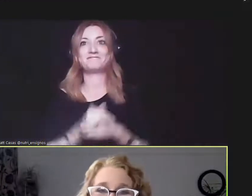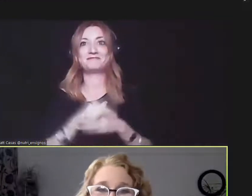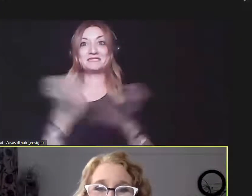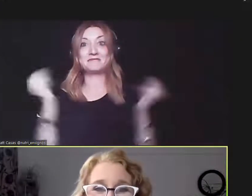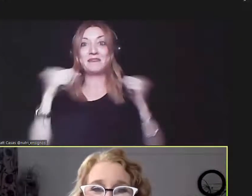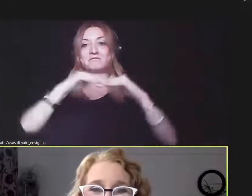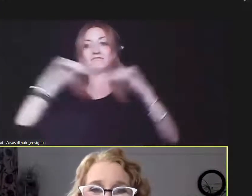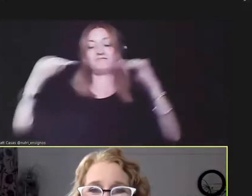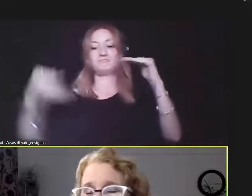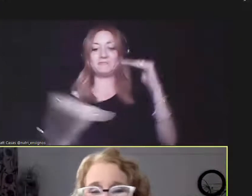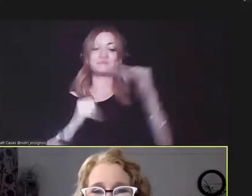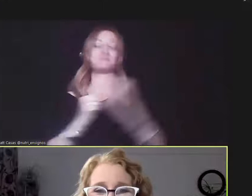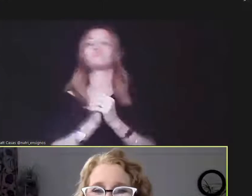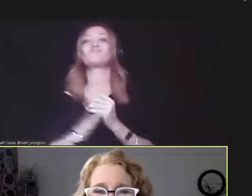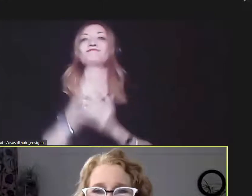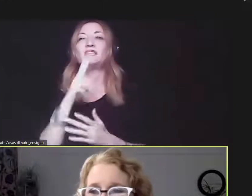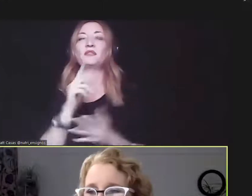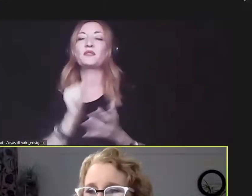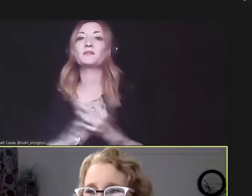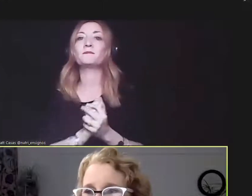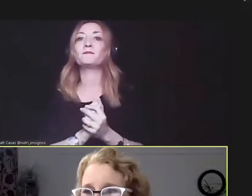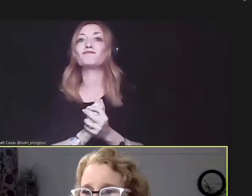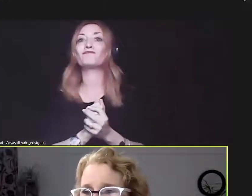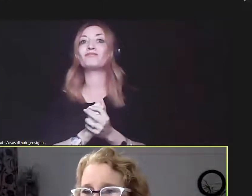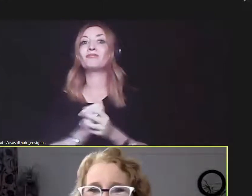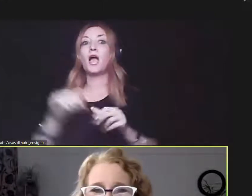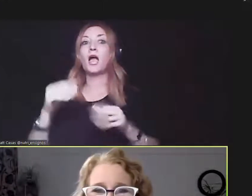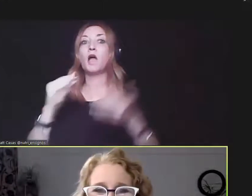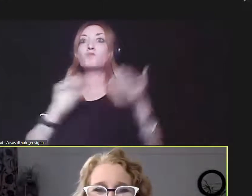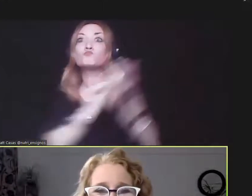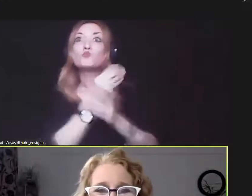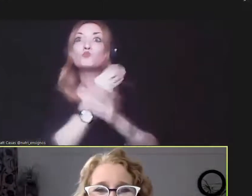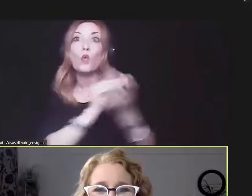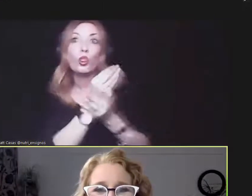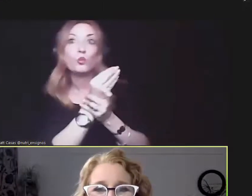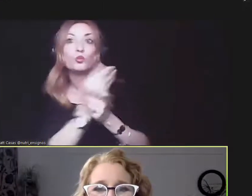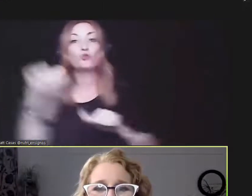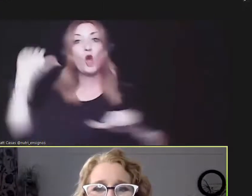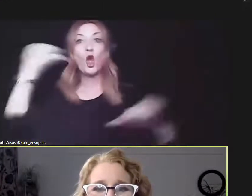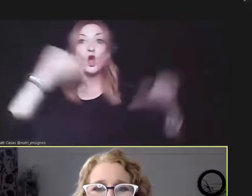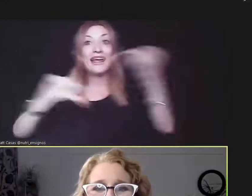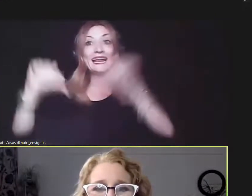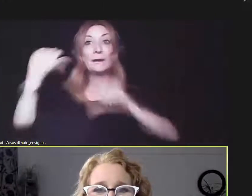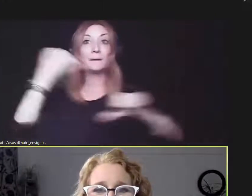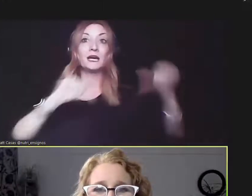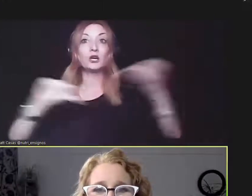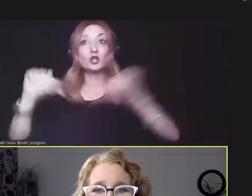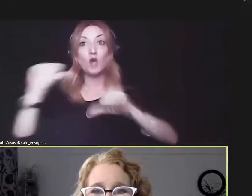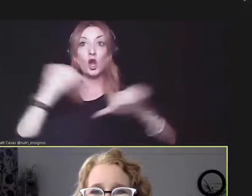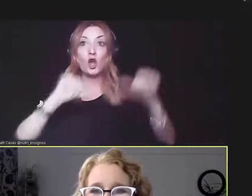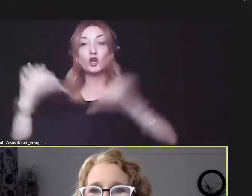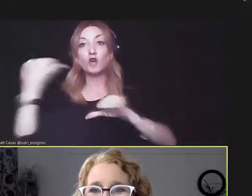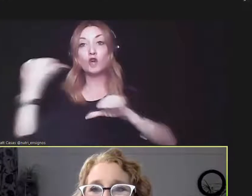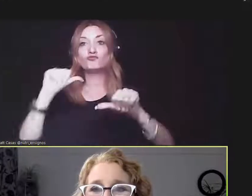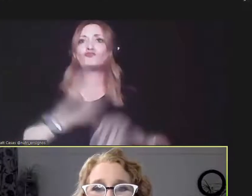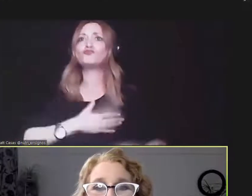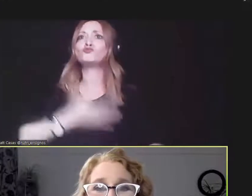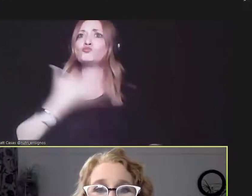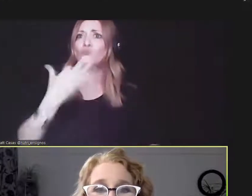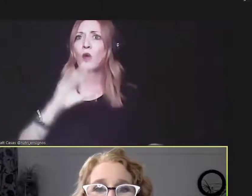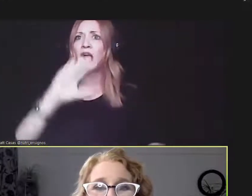Again, it's true. It's just crazy, isn't it? So, you know, our gut is affected